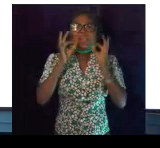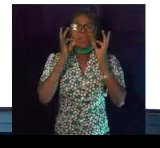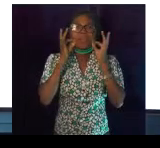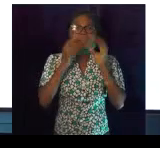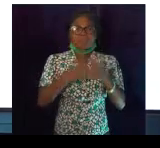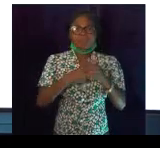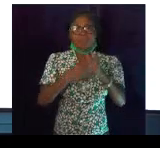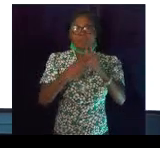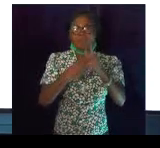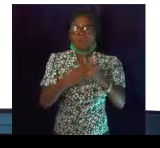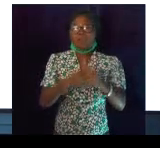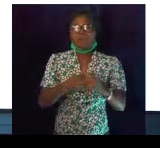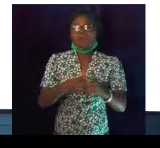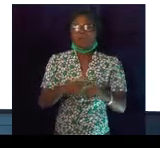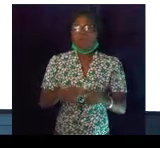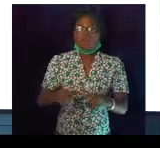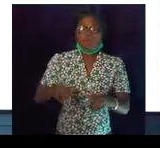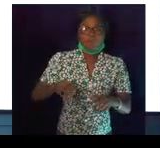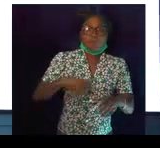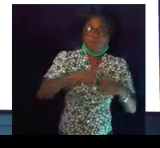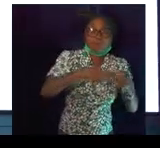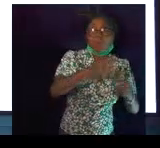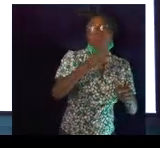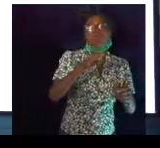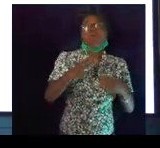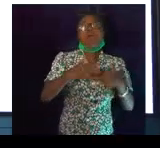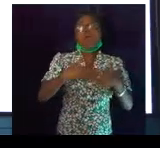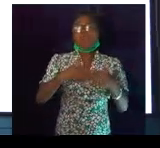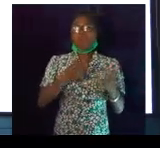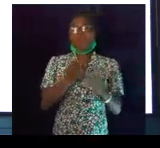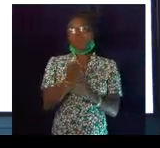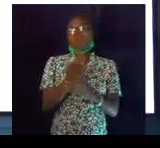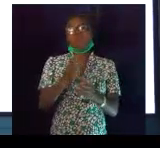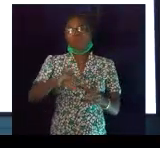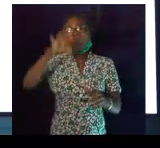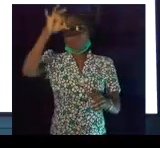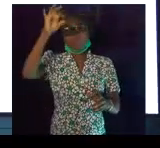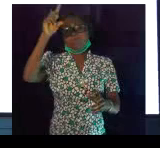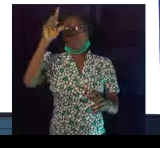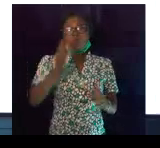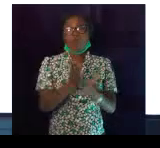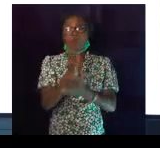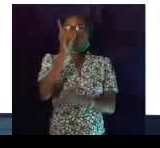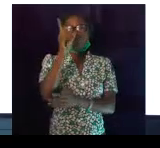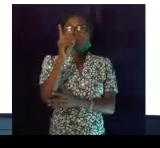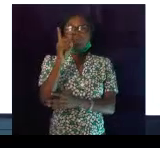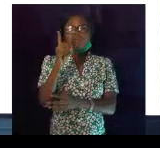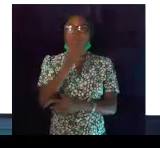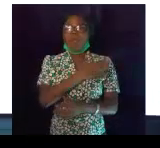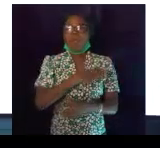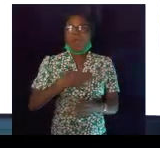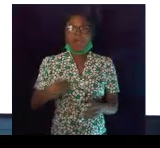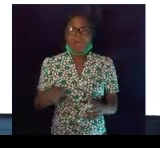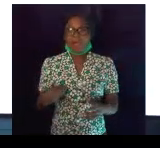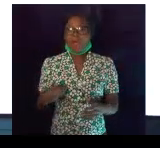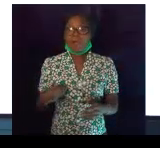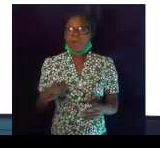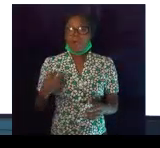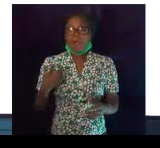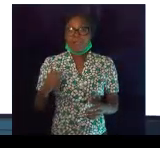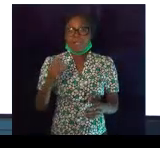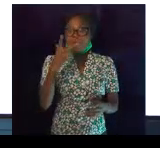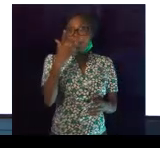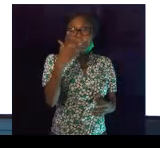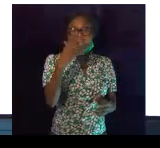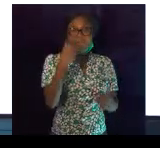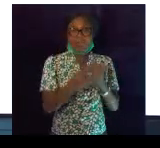The cat ran dash the mouse. After true. Please choose the correct one. And